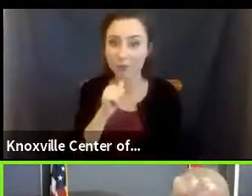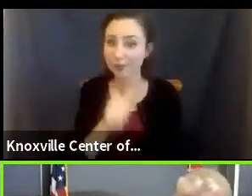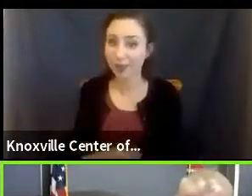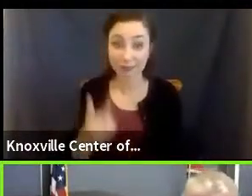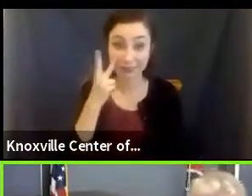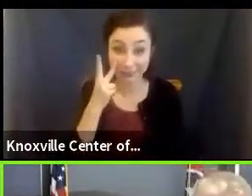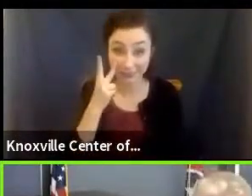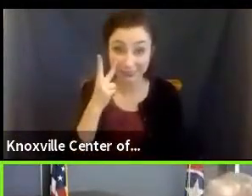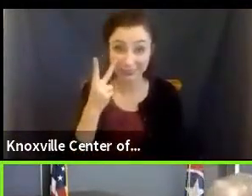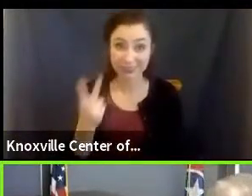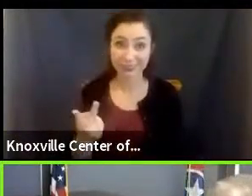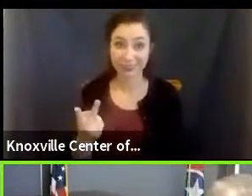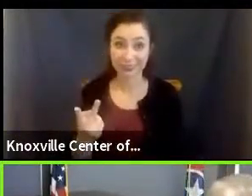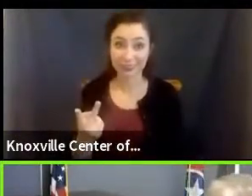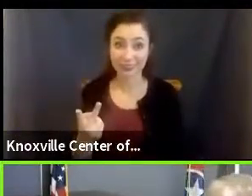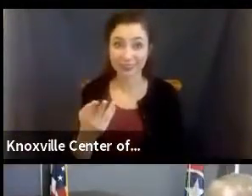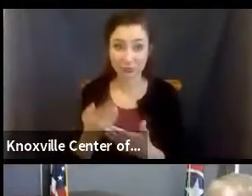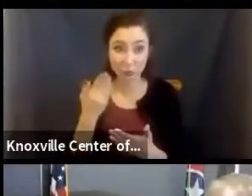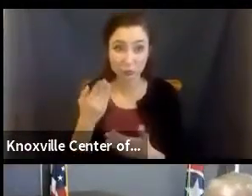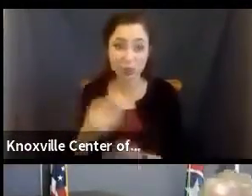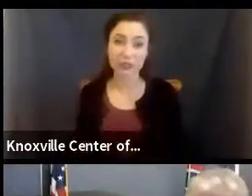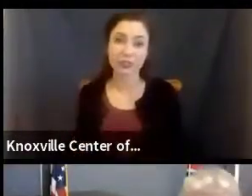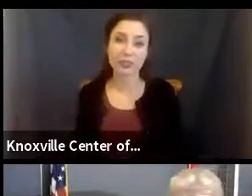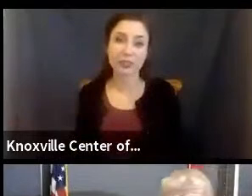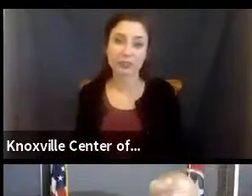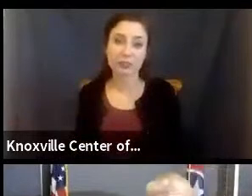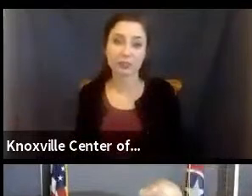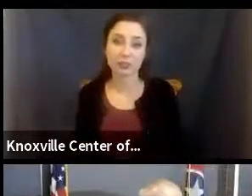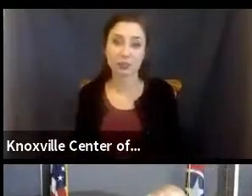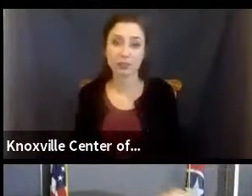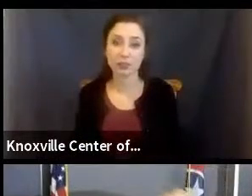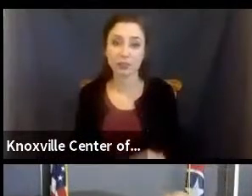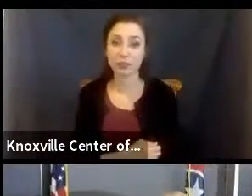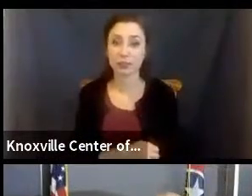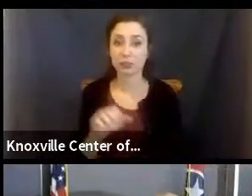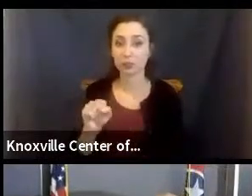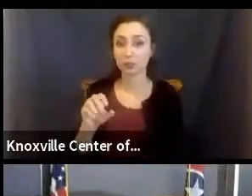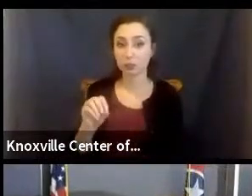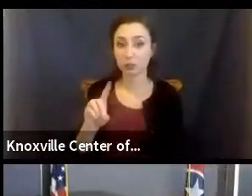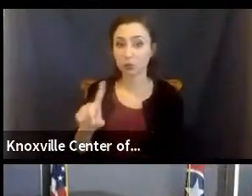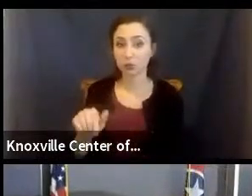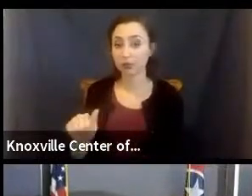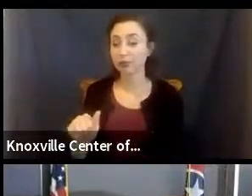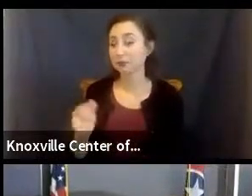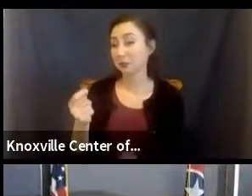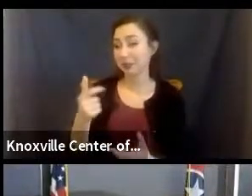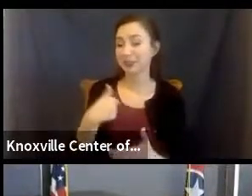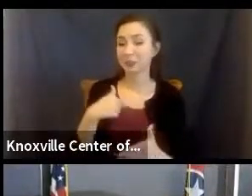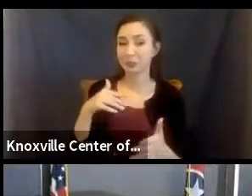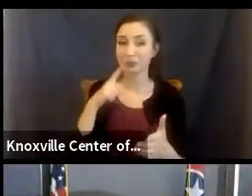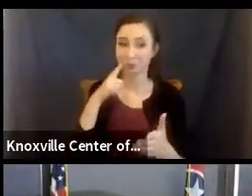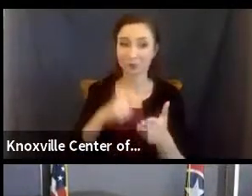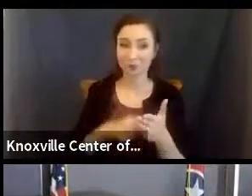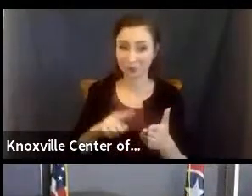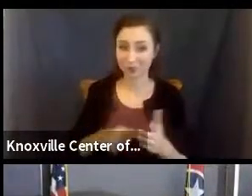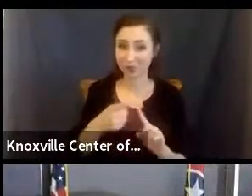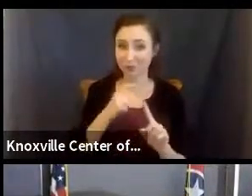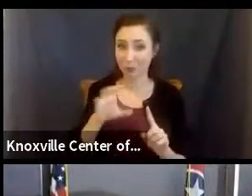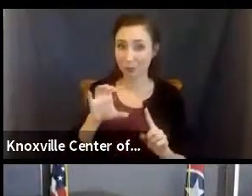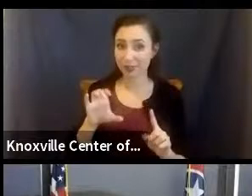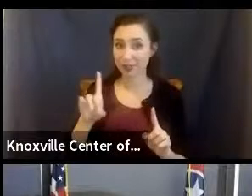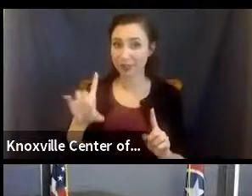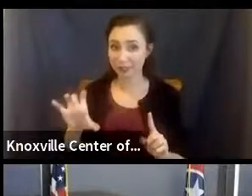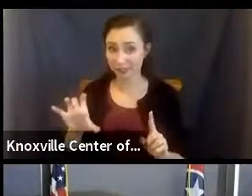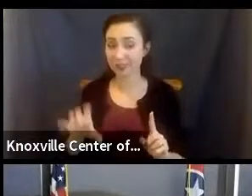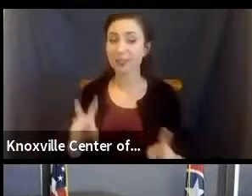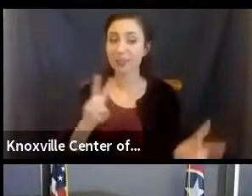data. So just real quickly, there was a study that came out of the CDC on Friday in their MMWR that